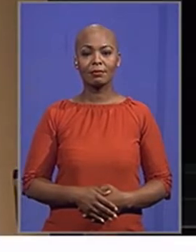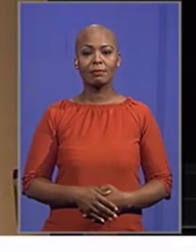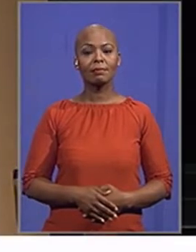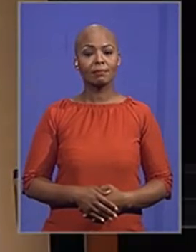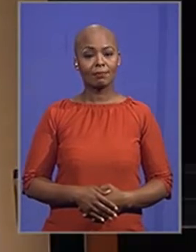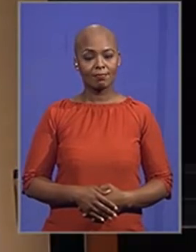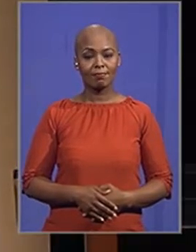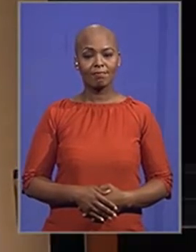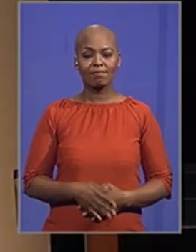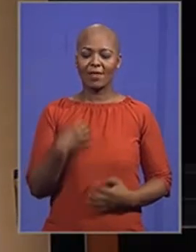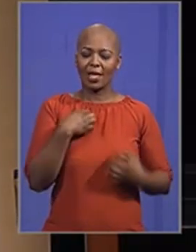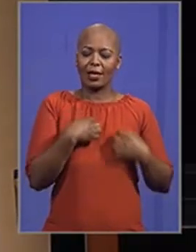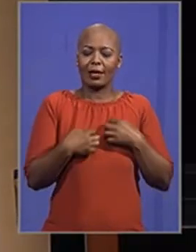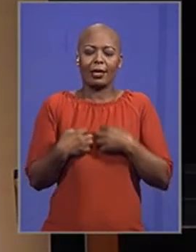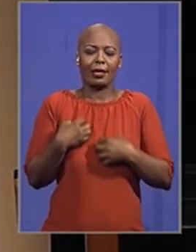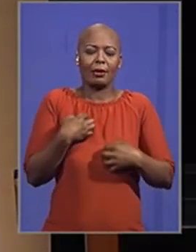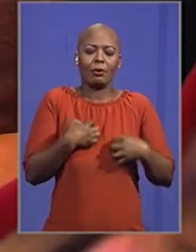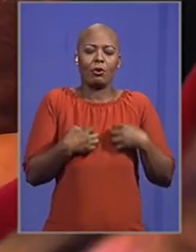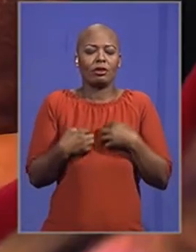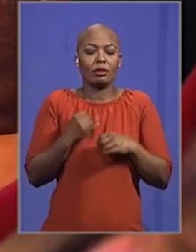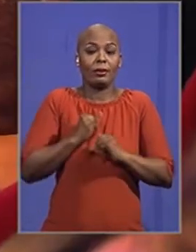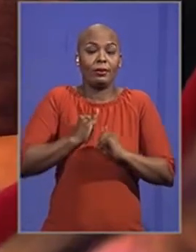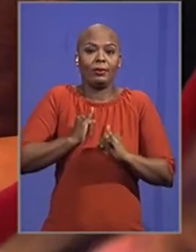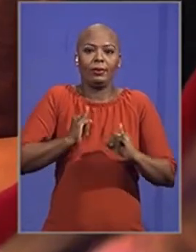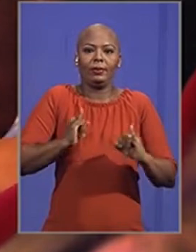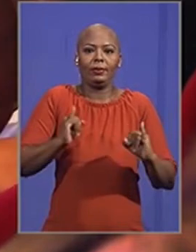maikutlo a be a ile godimo.